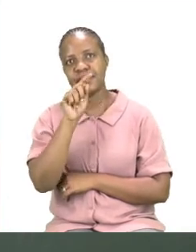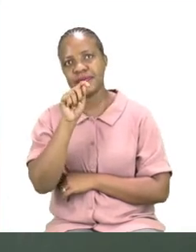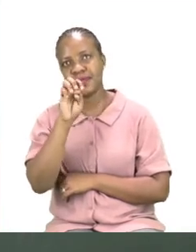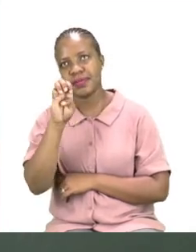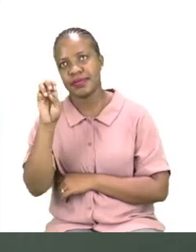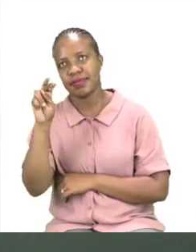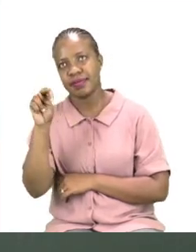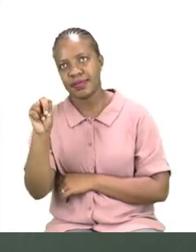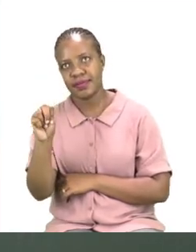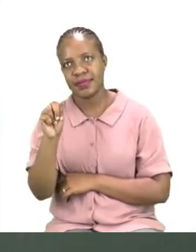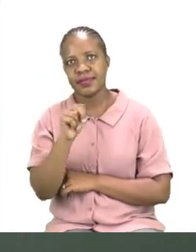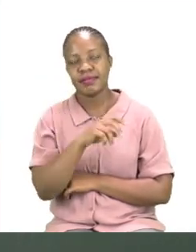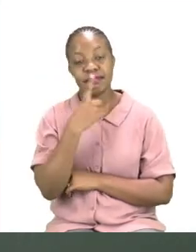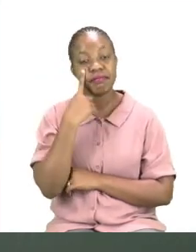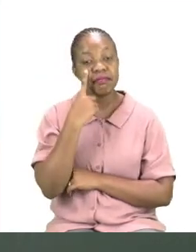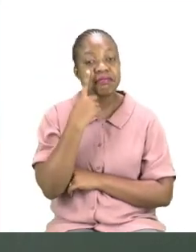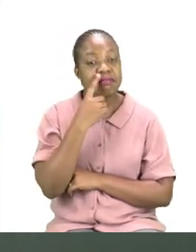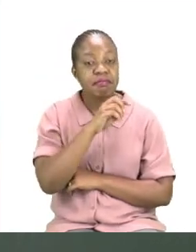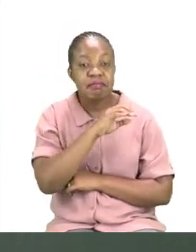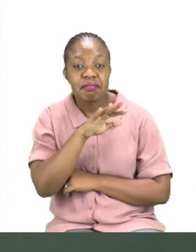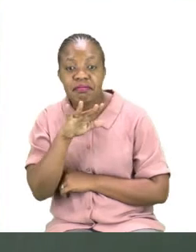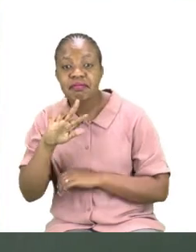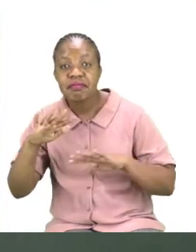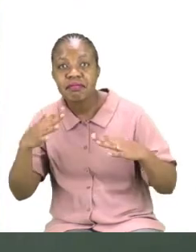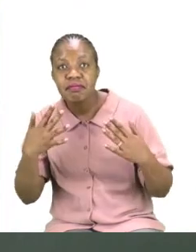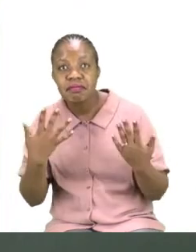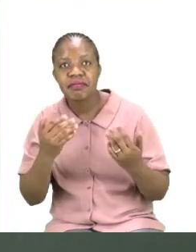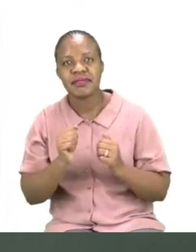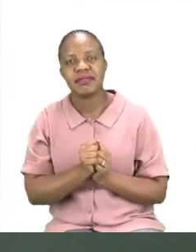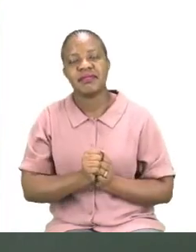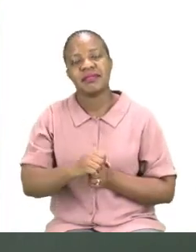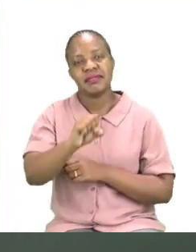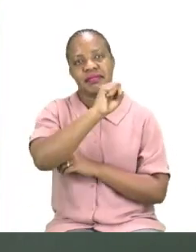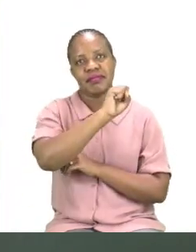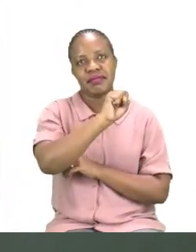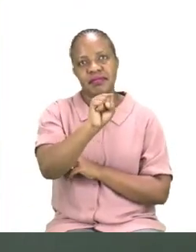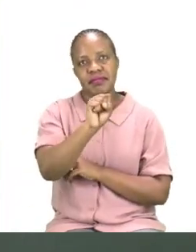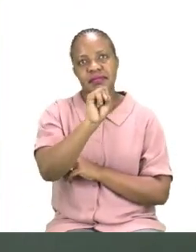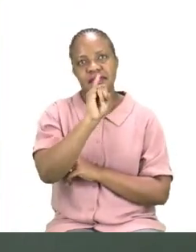15. Take a good look at the spelling. Very good.